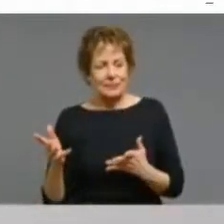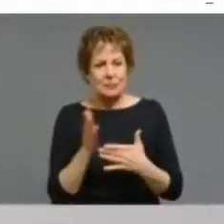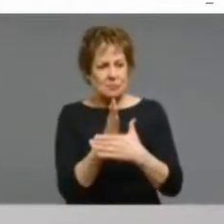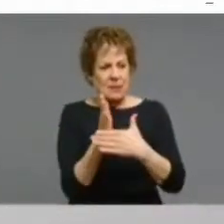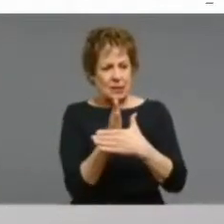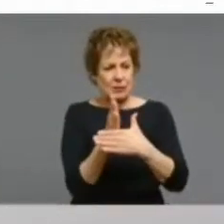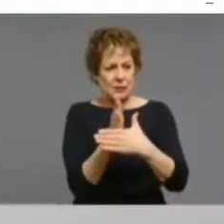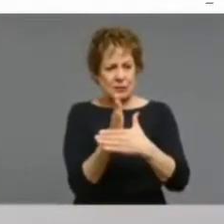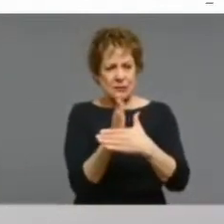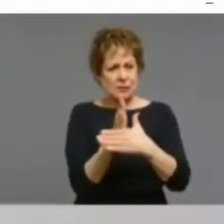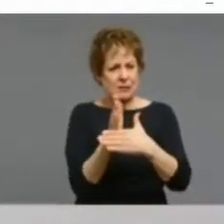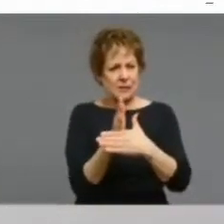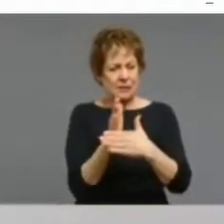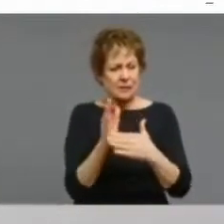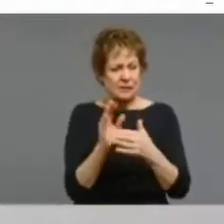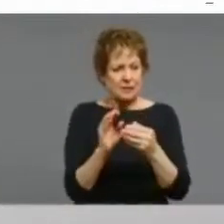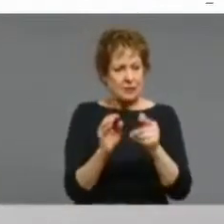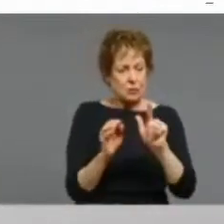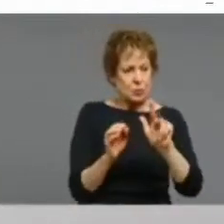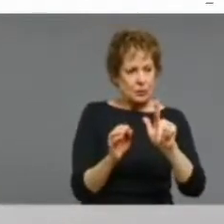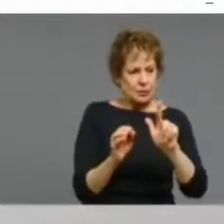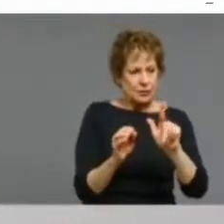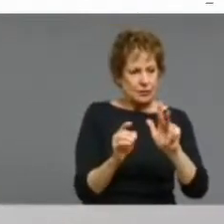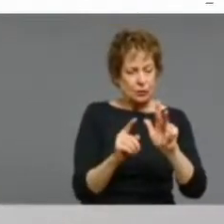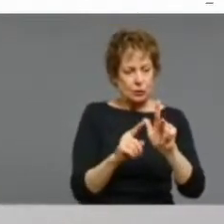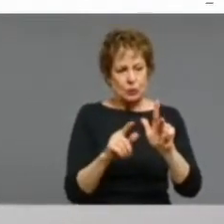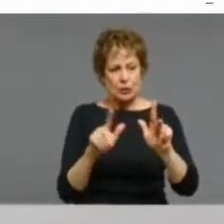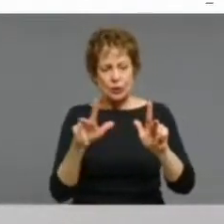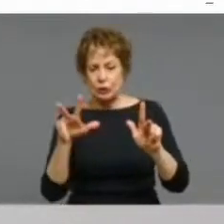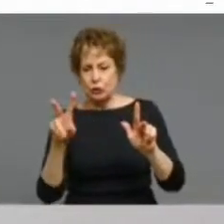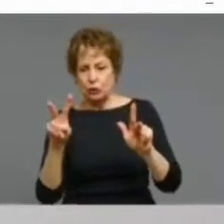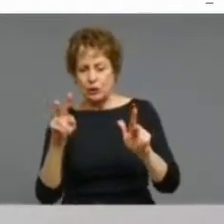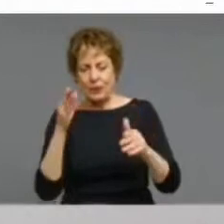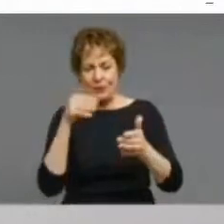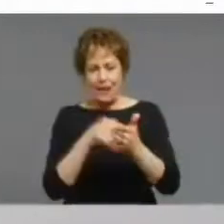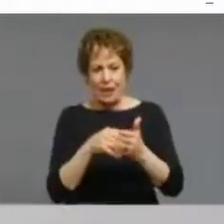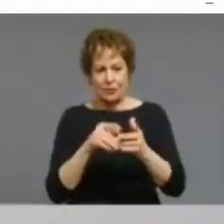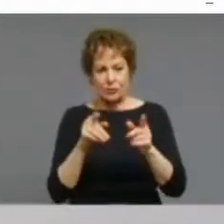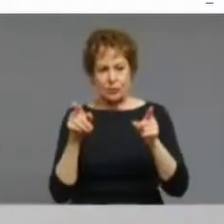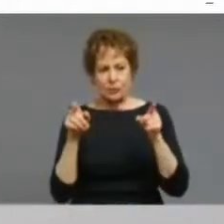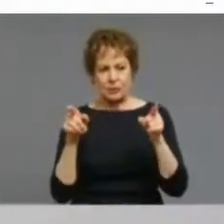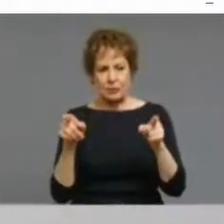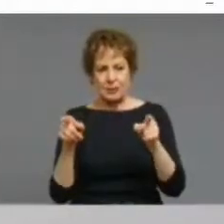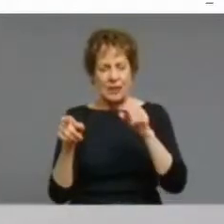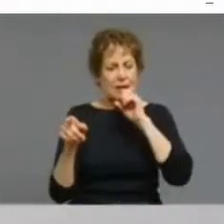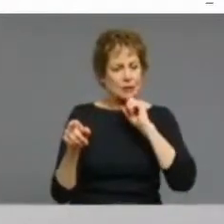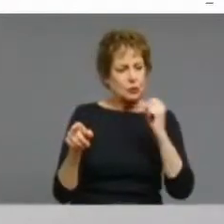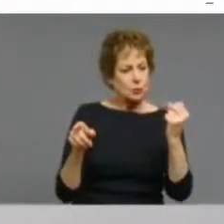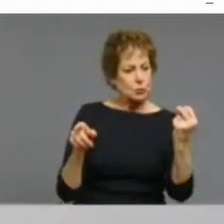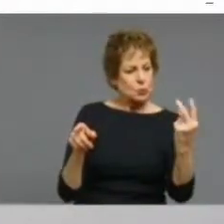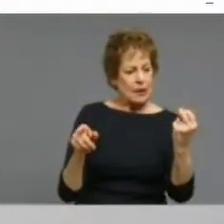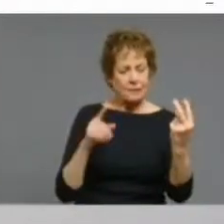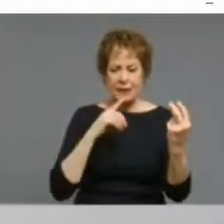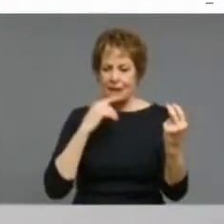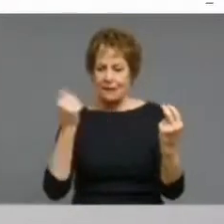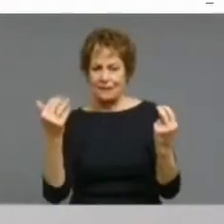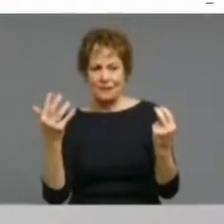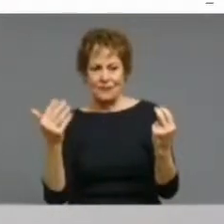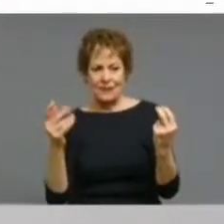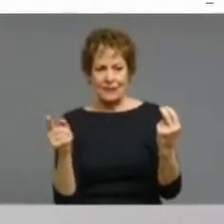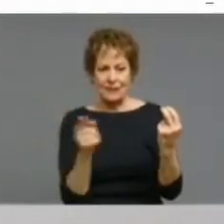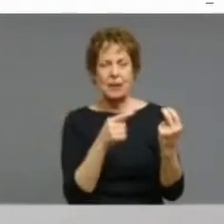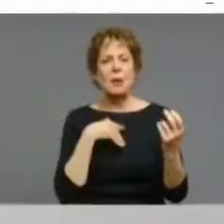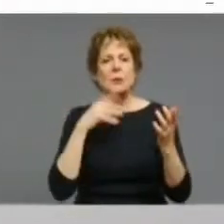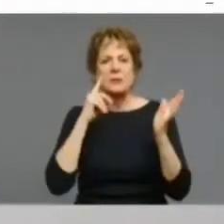23 or 32,000 people between 12 and 18 had been vaccinated, but we'll double check for you. Sounds good.